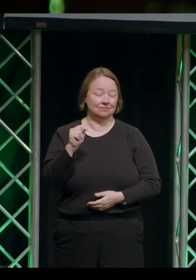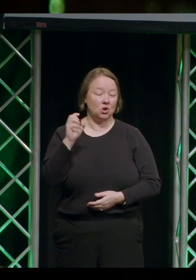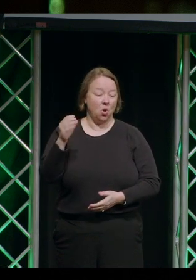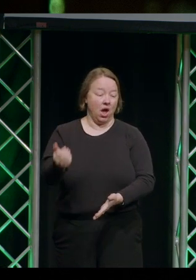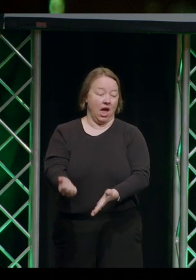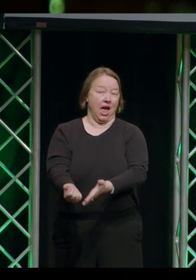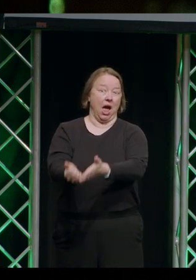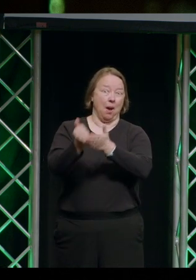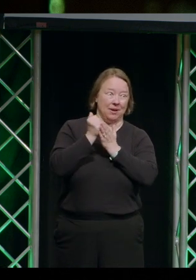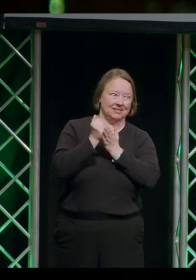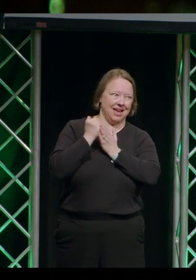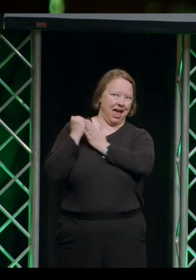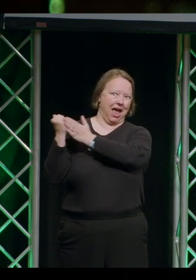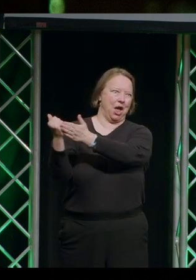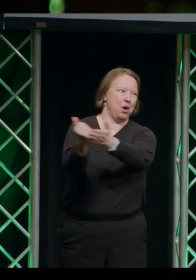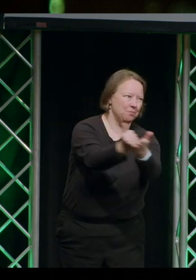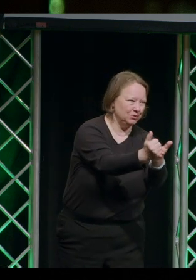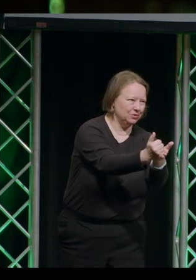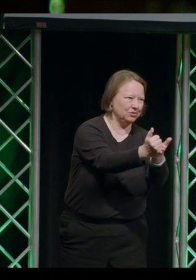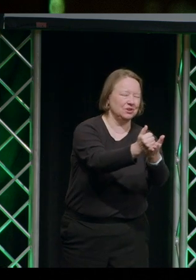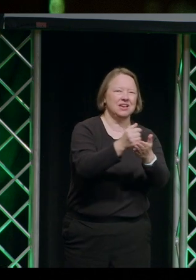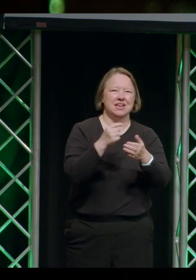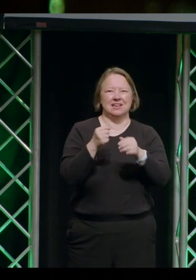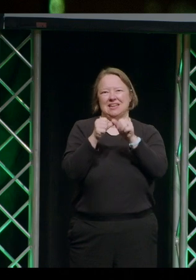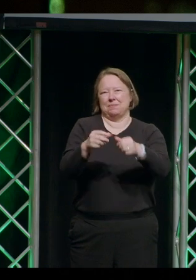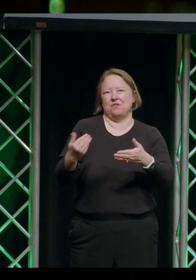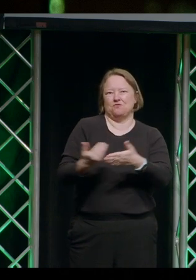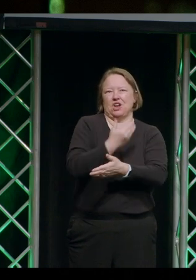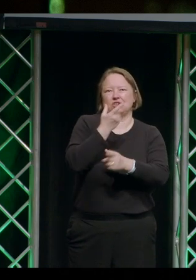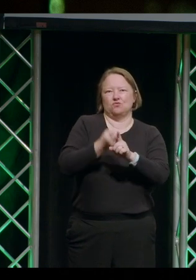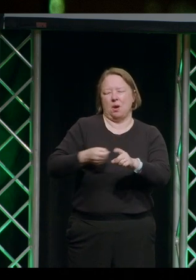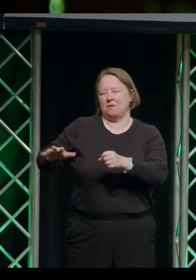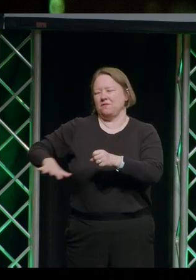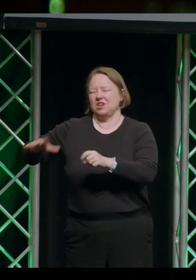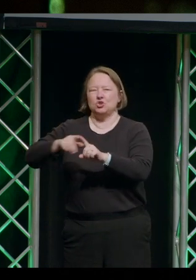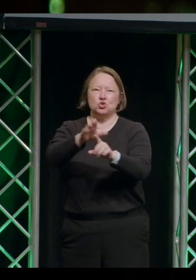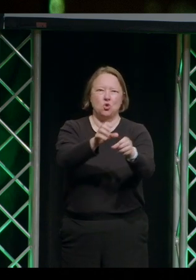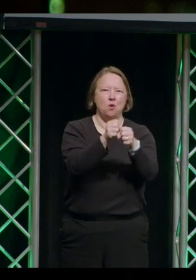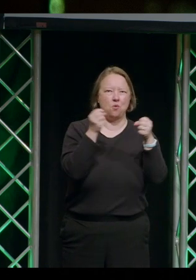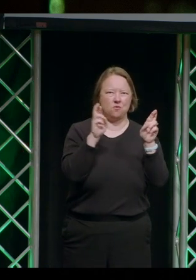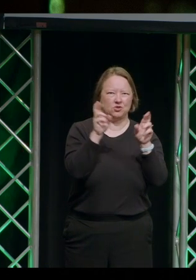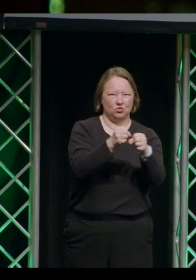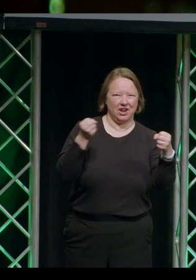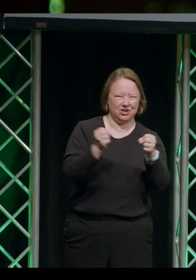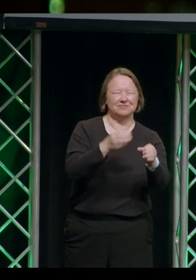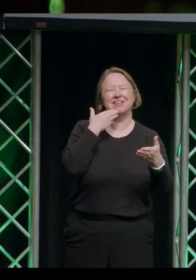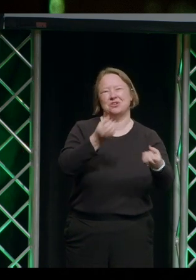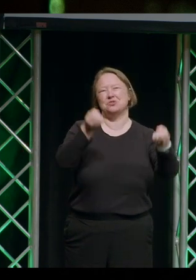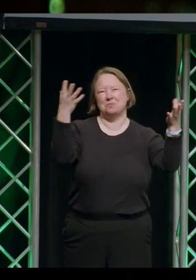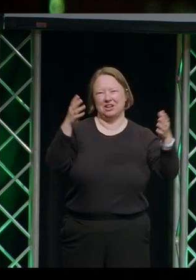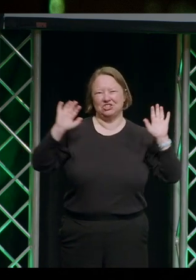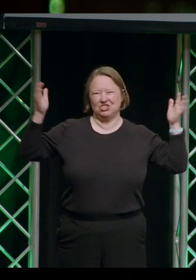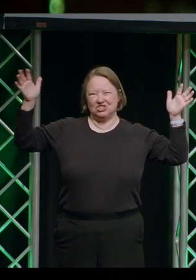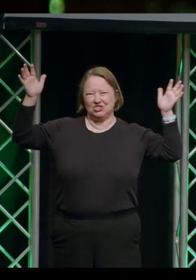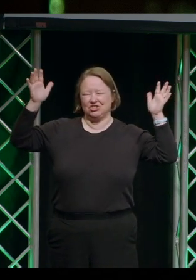help us help you. Keep it fresh from the fields to your fridge. Thank you very much.